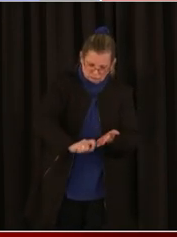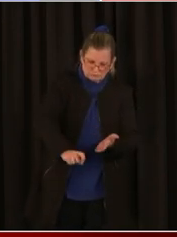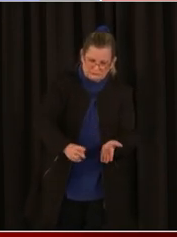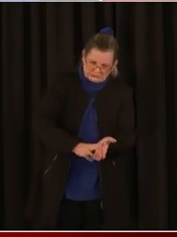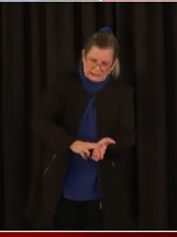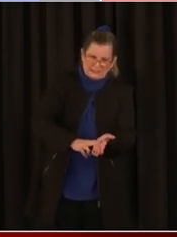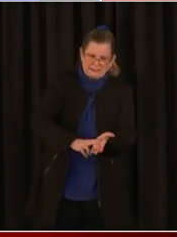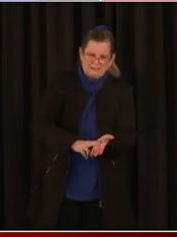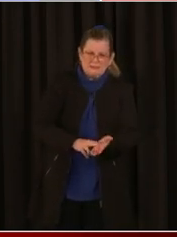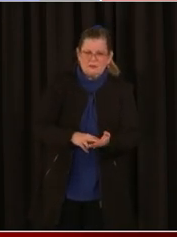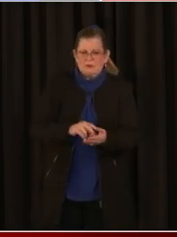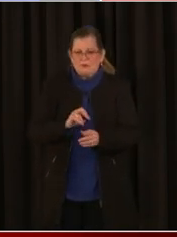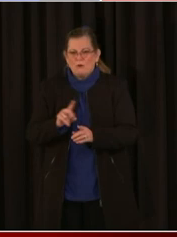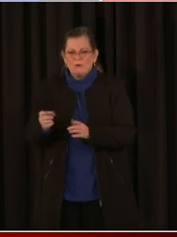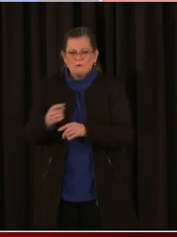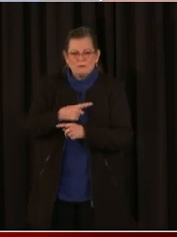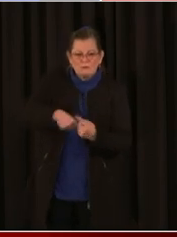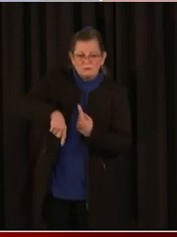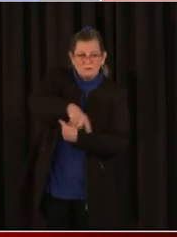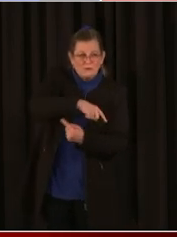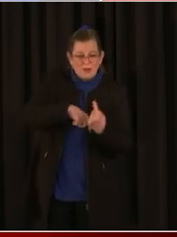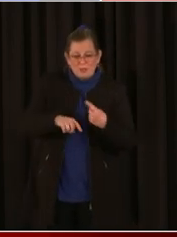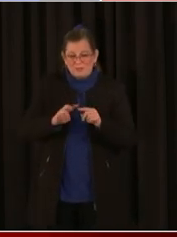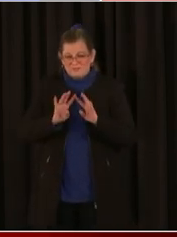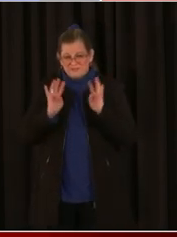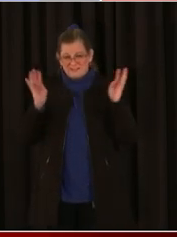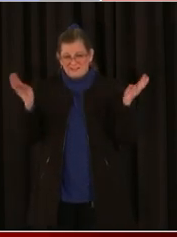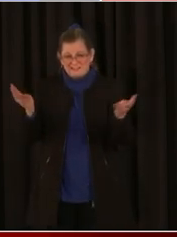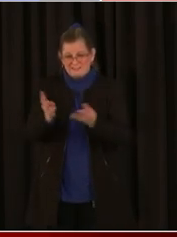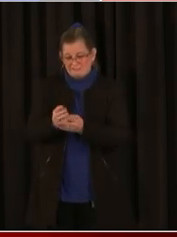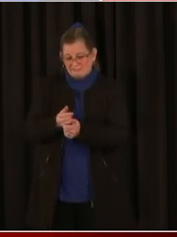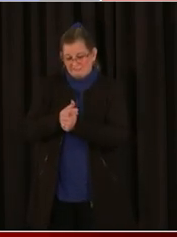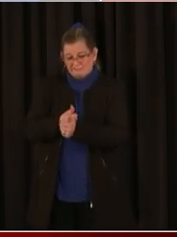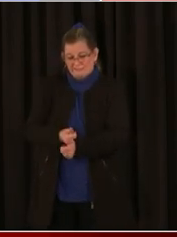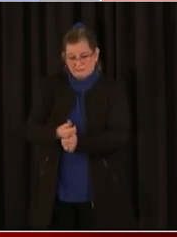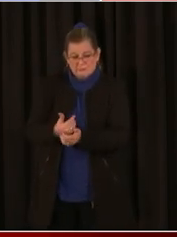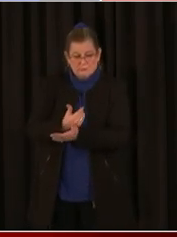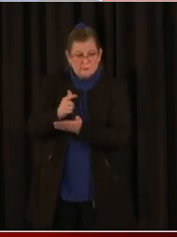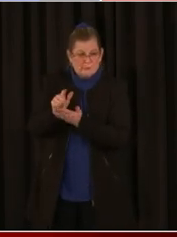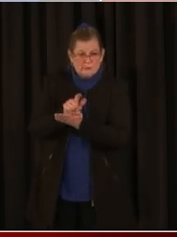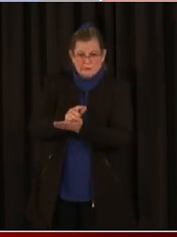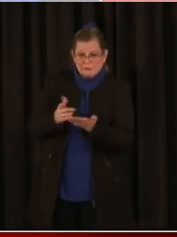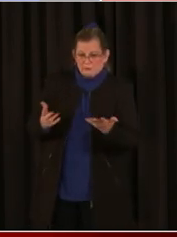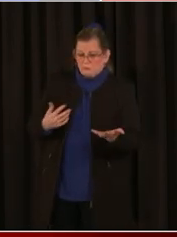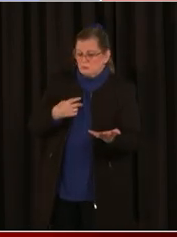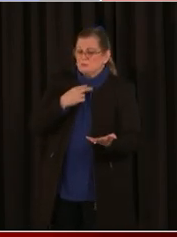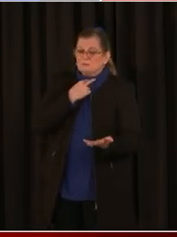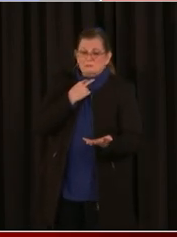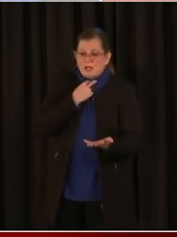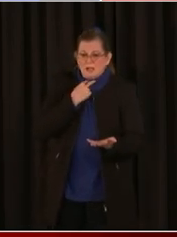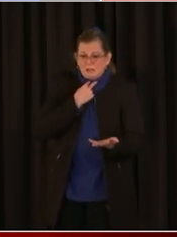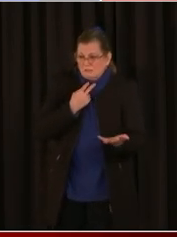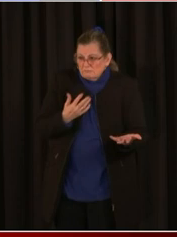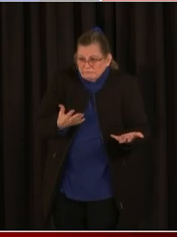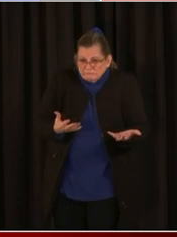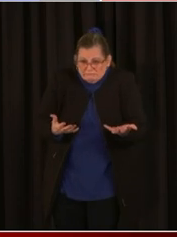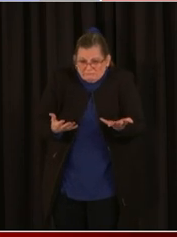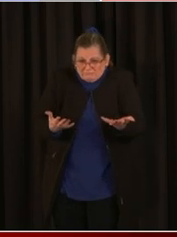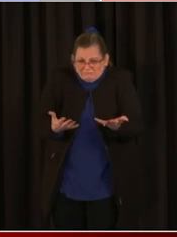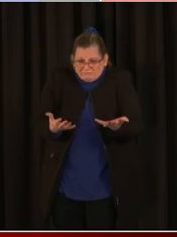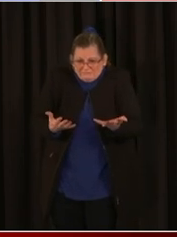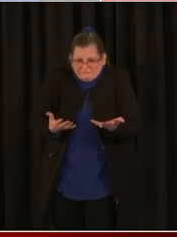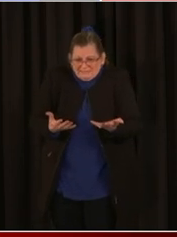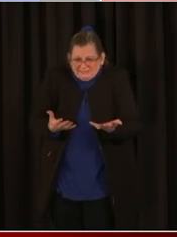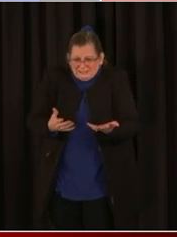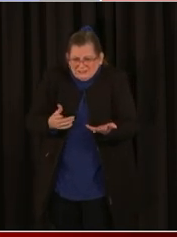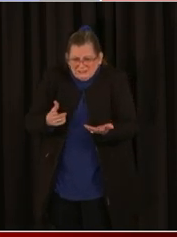the legislation, transmit the legislation as we're required to do. Yes, that's what I'm saying, is that we've been blocked in doing that. And it just